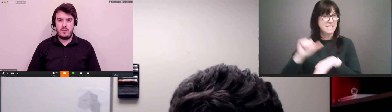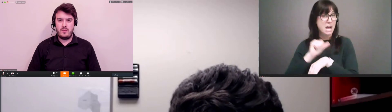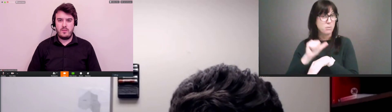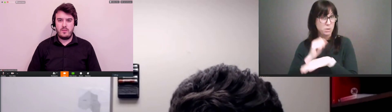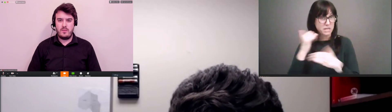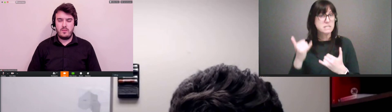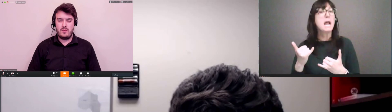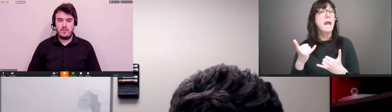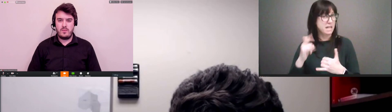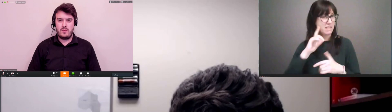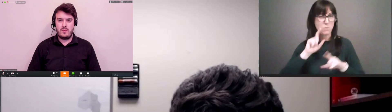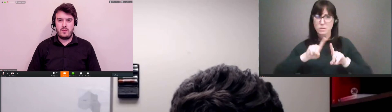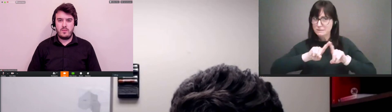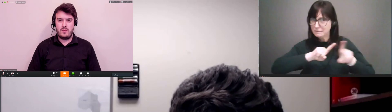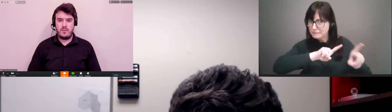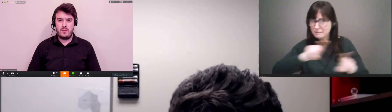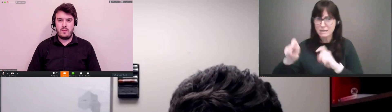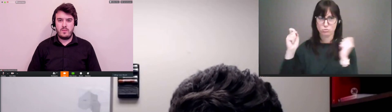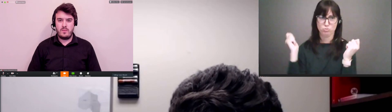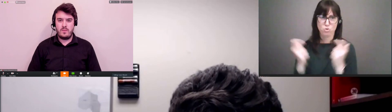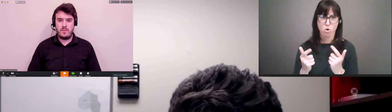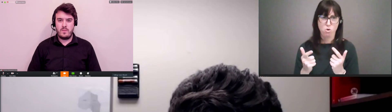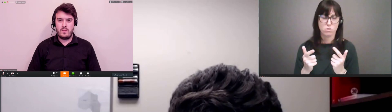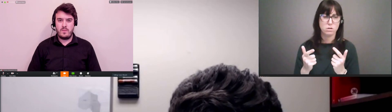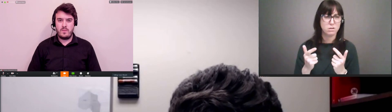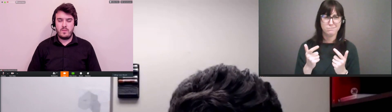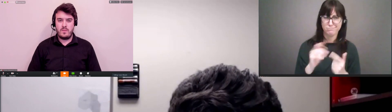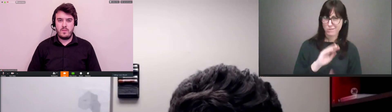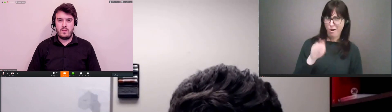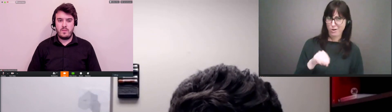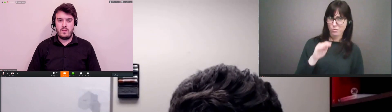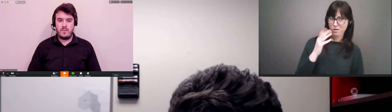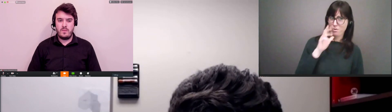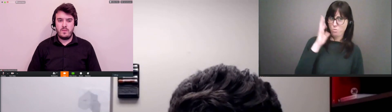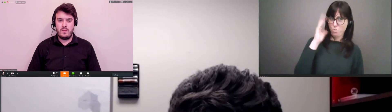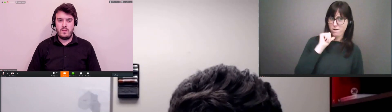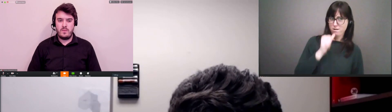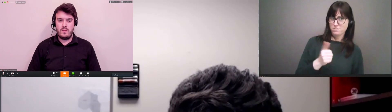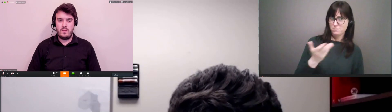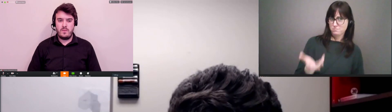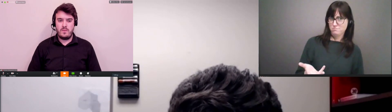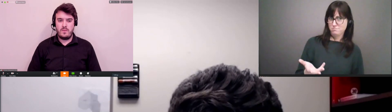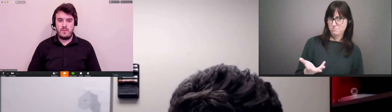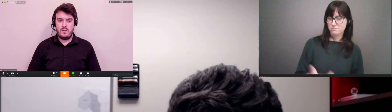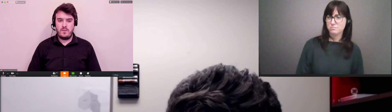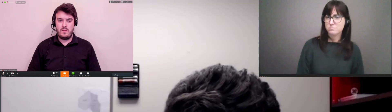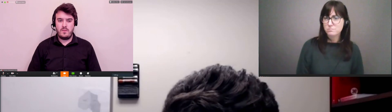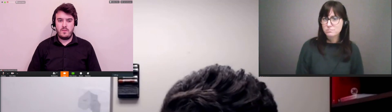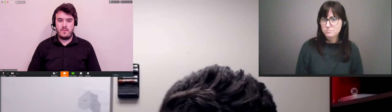what they will be doing. And I'm wondering, what is stopping us from doing that right now?